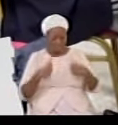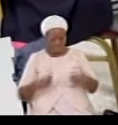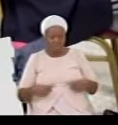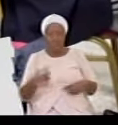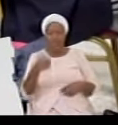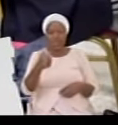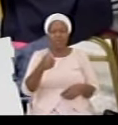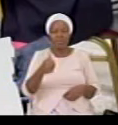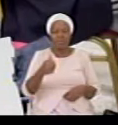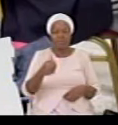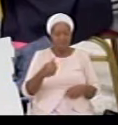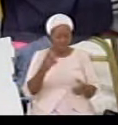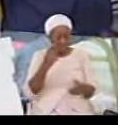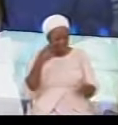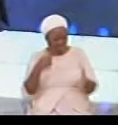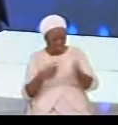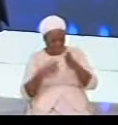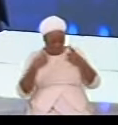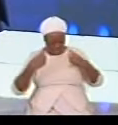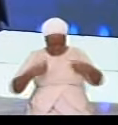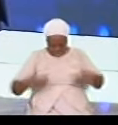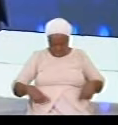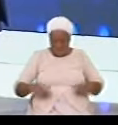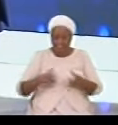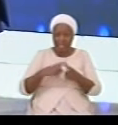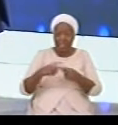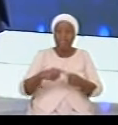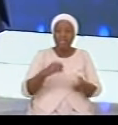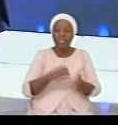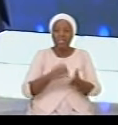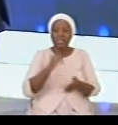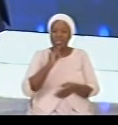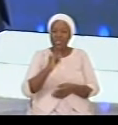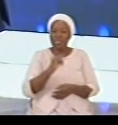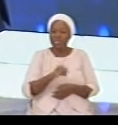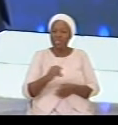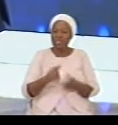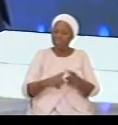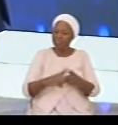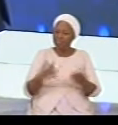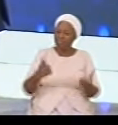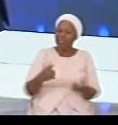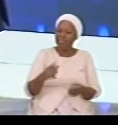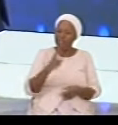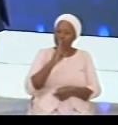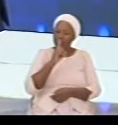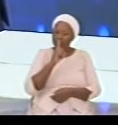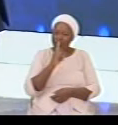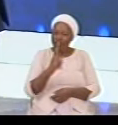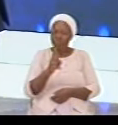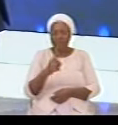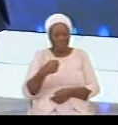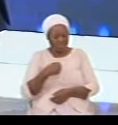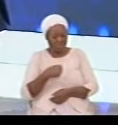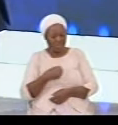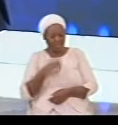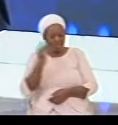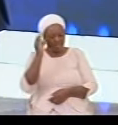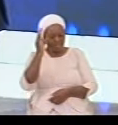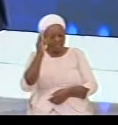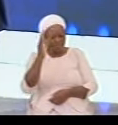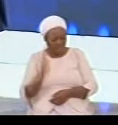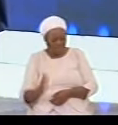this area, I'm a father. This area, I'm a preacher. This area, I'm a